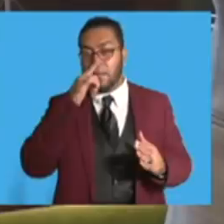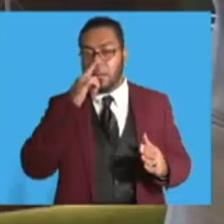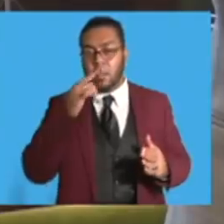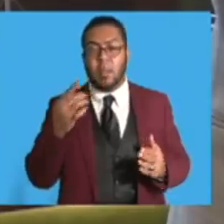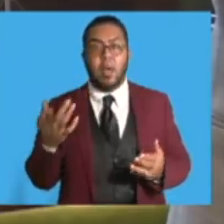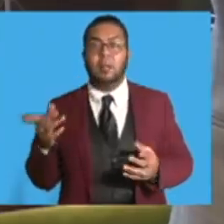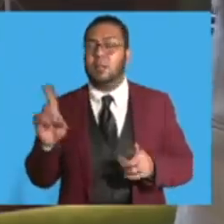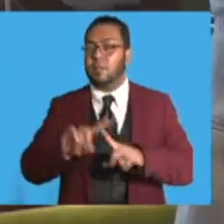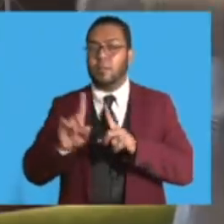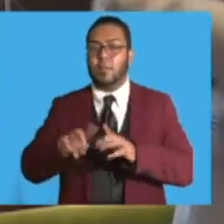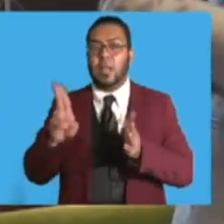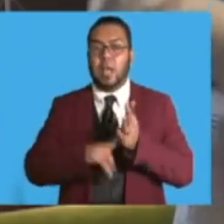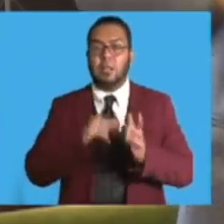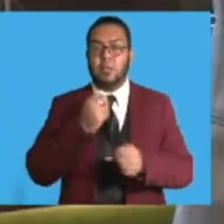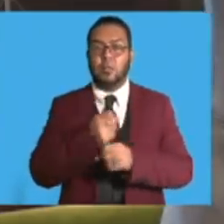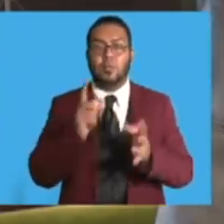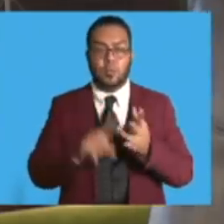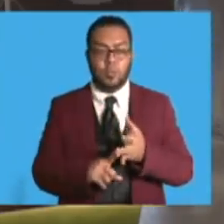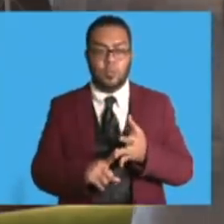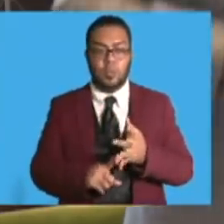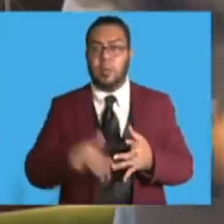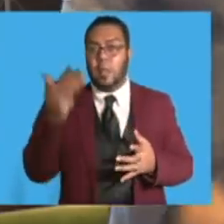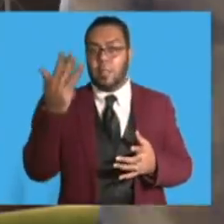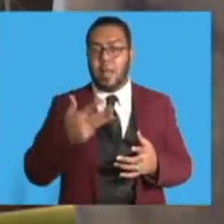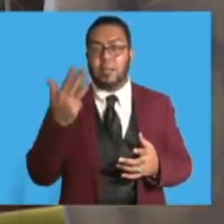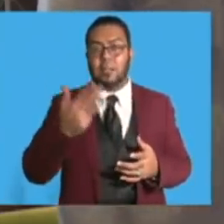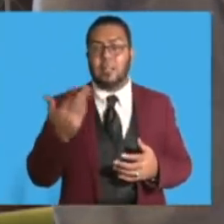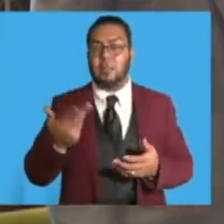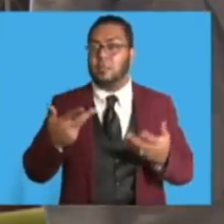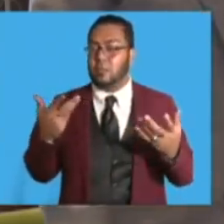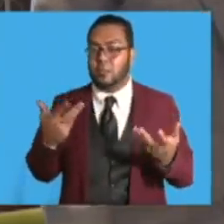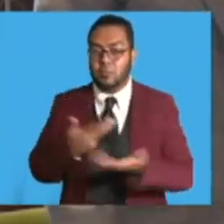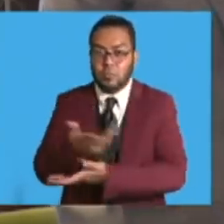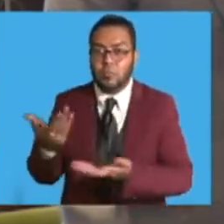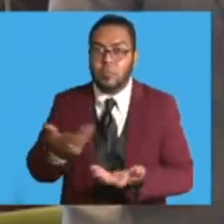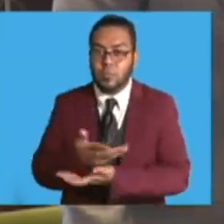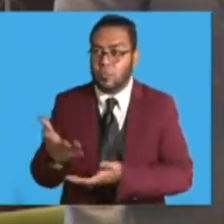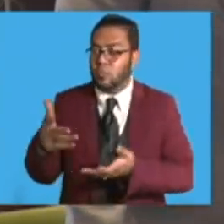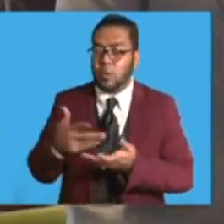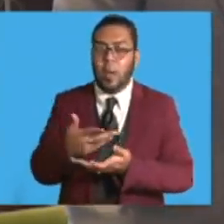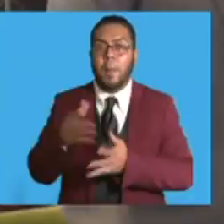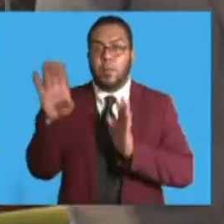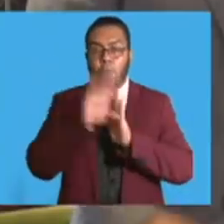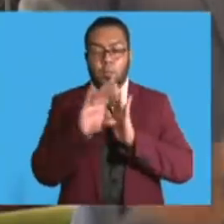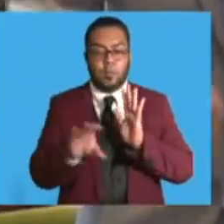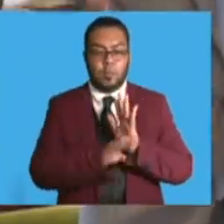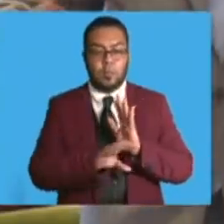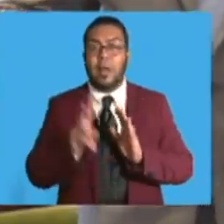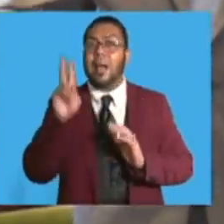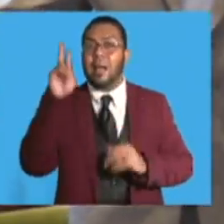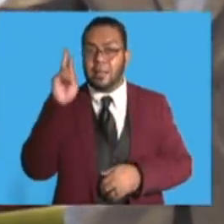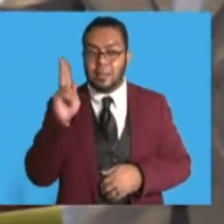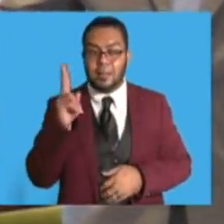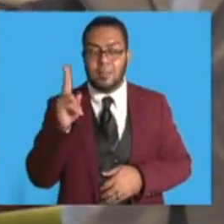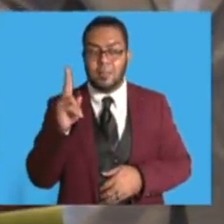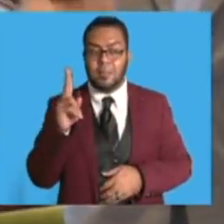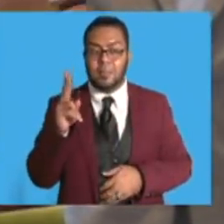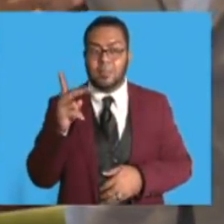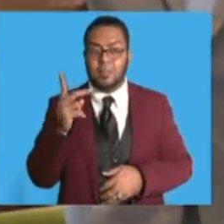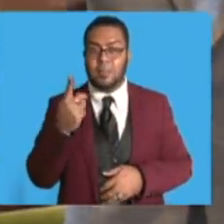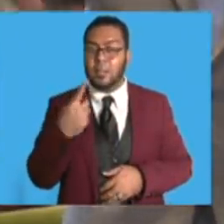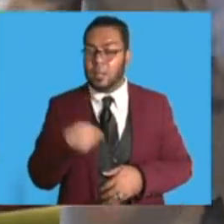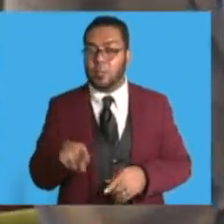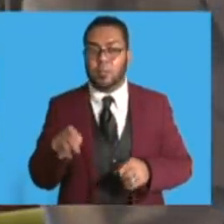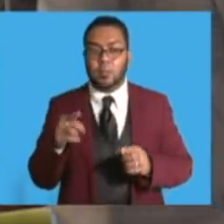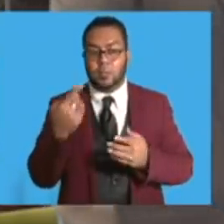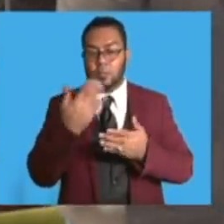various NGOs, they all attended this. There were 19 public consultations that were held in respect of the Constitution, Madam Speaker. Again, like I said, Madam Speaker, it would appear